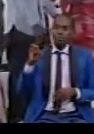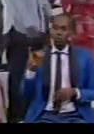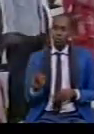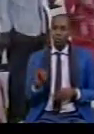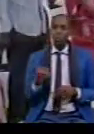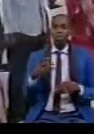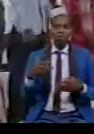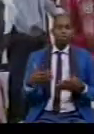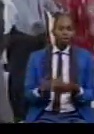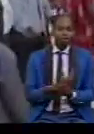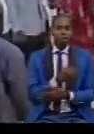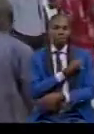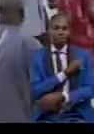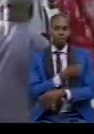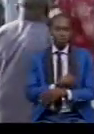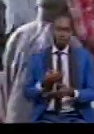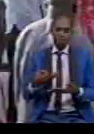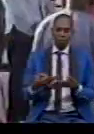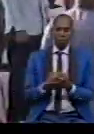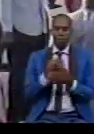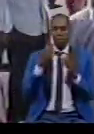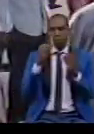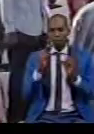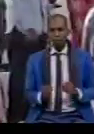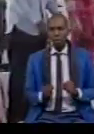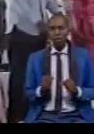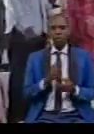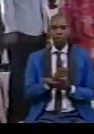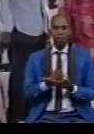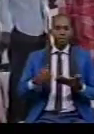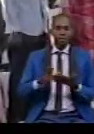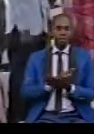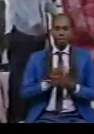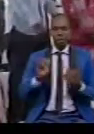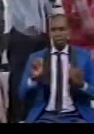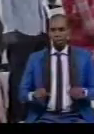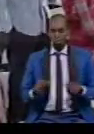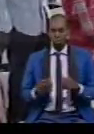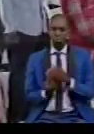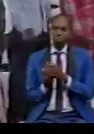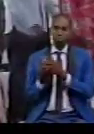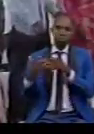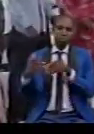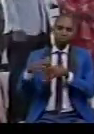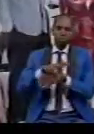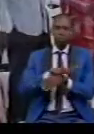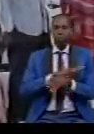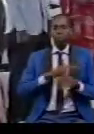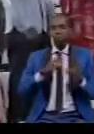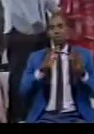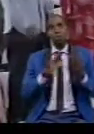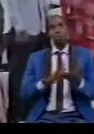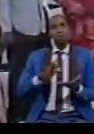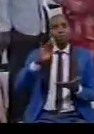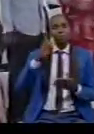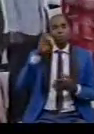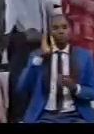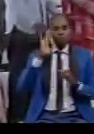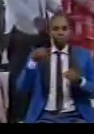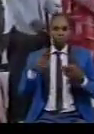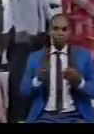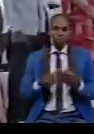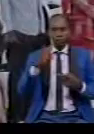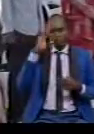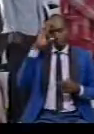the power of the enemy, and nothing shall by any means hurt you. You go, and then you come